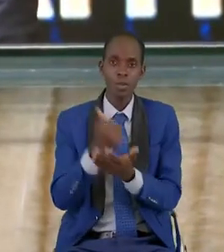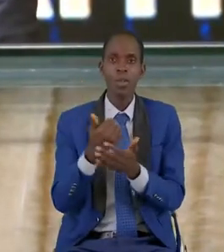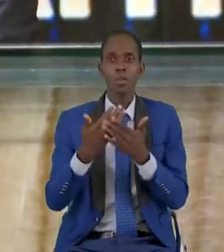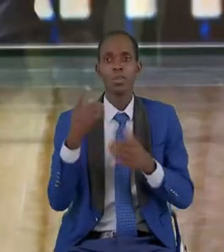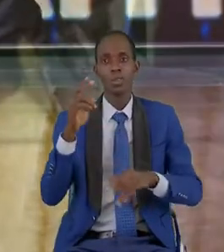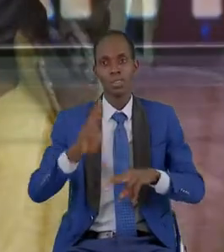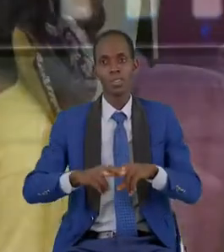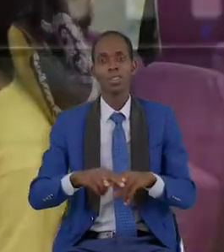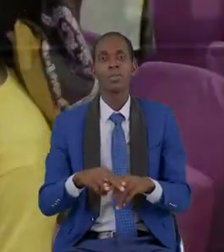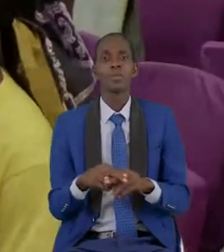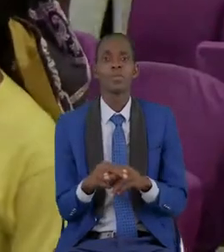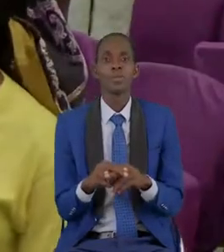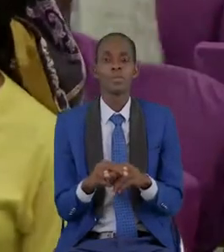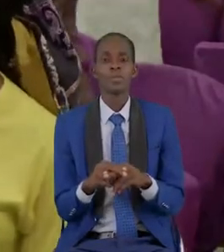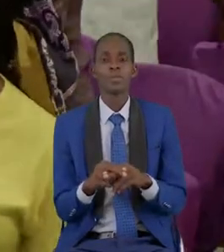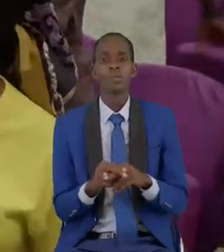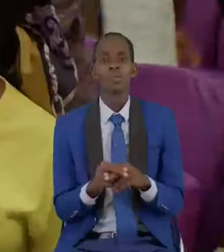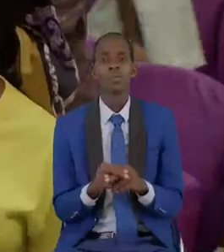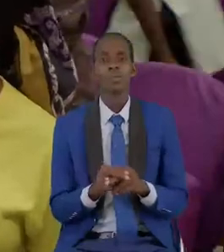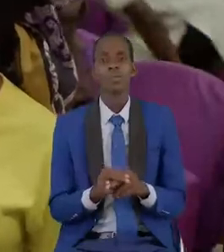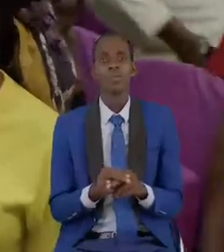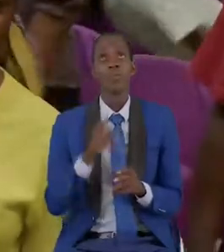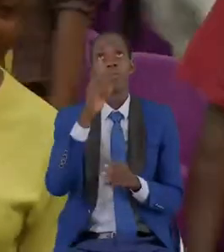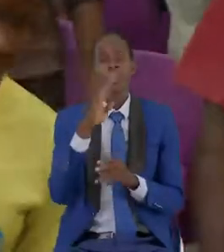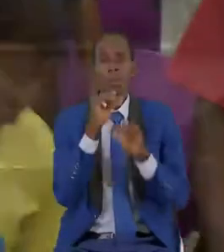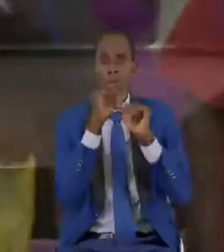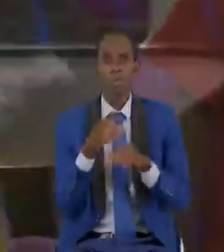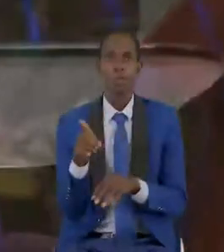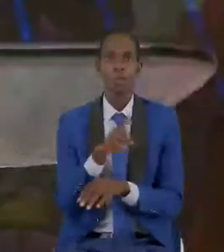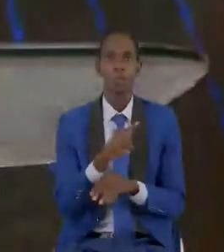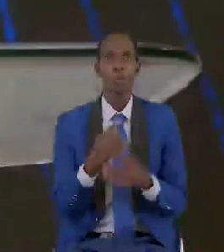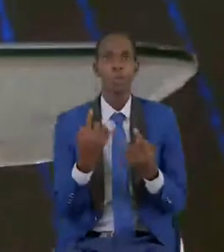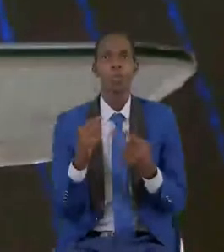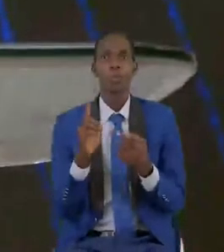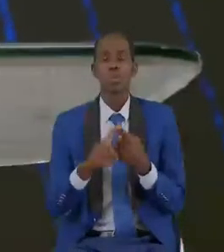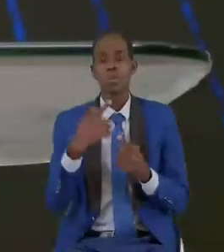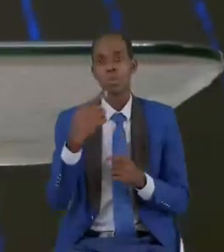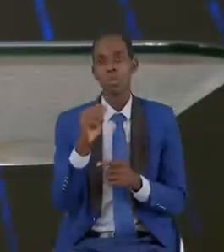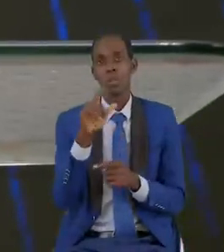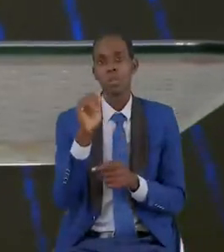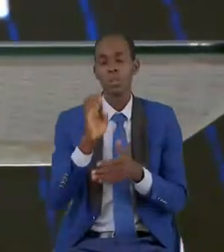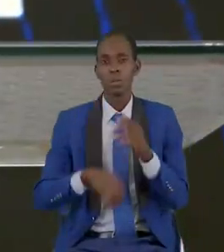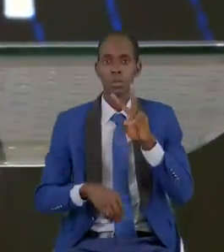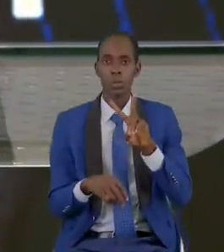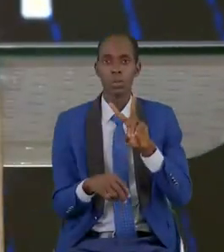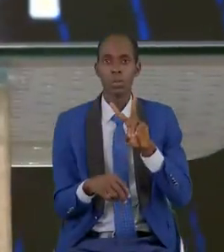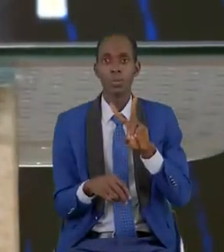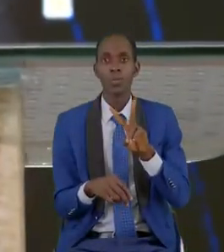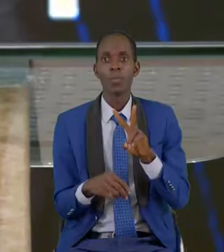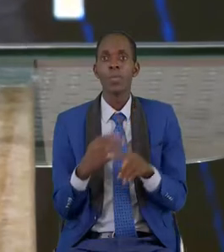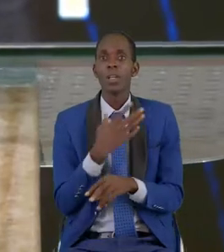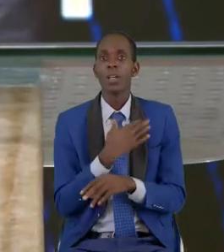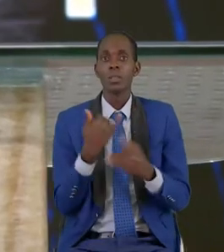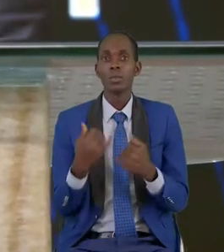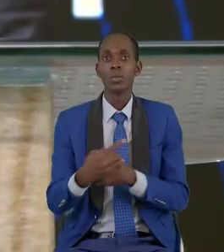down. Amen. God bless you. We're coming to Galatians chapter 2. And today we're looking